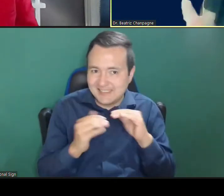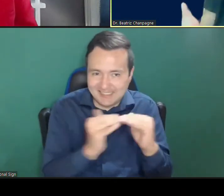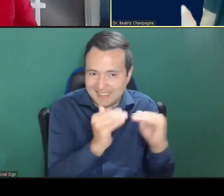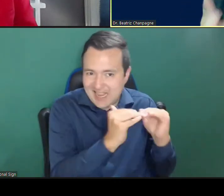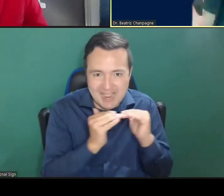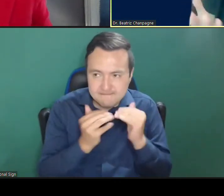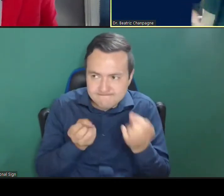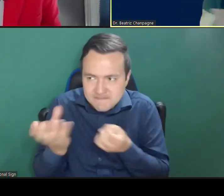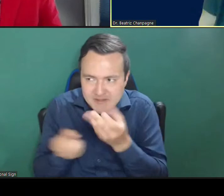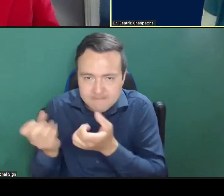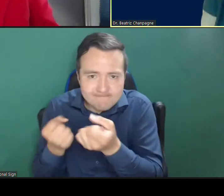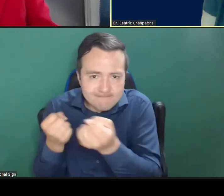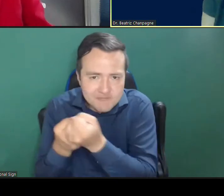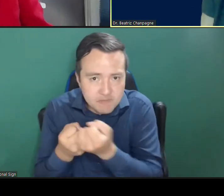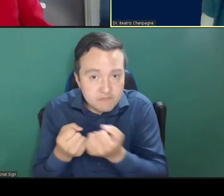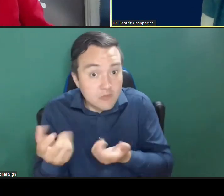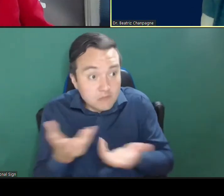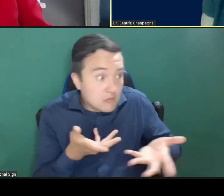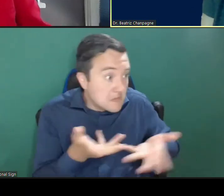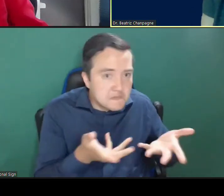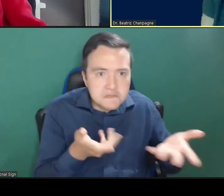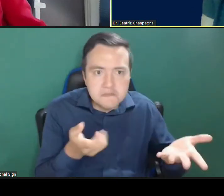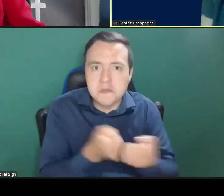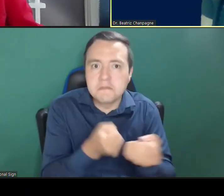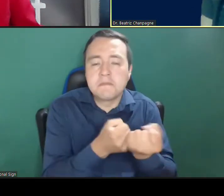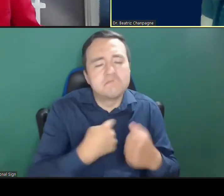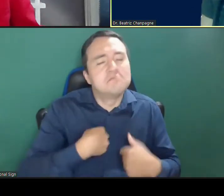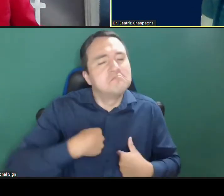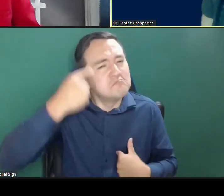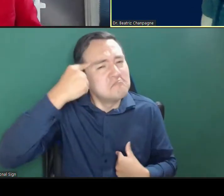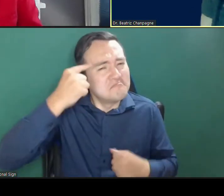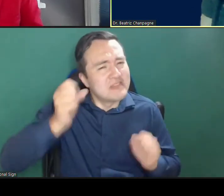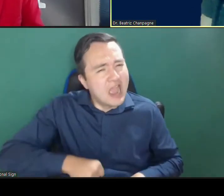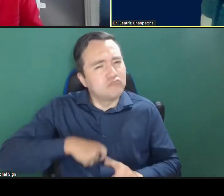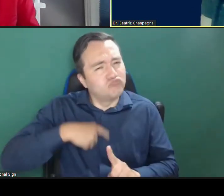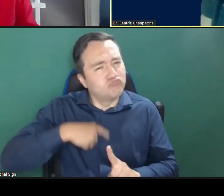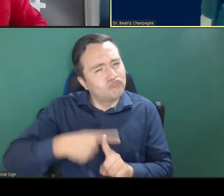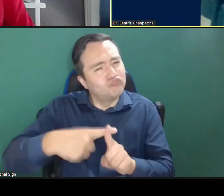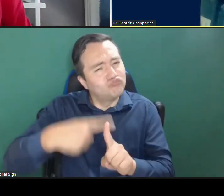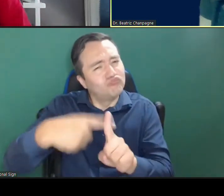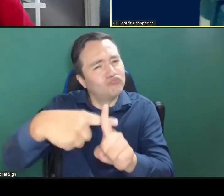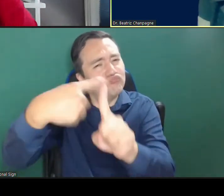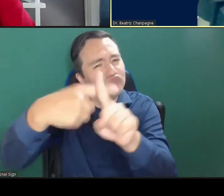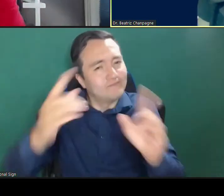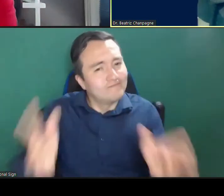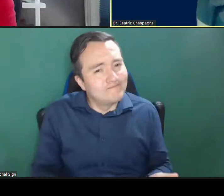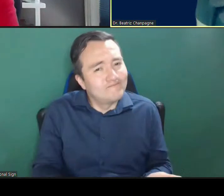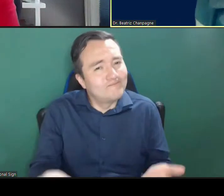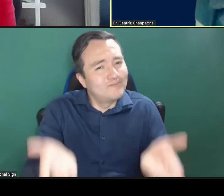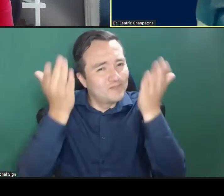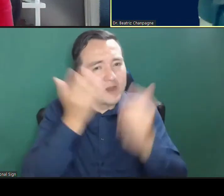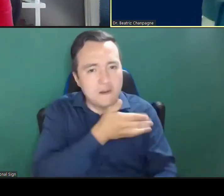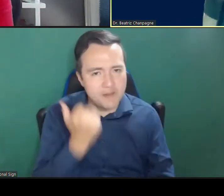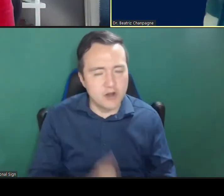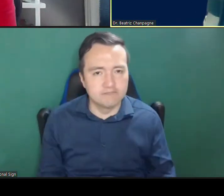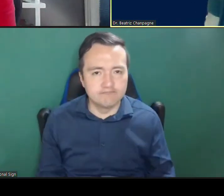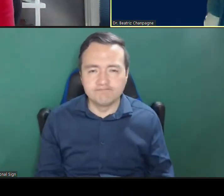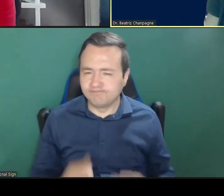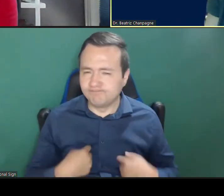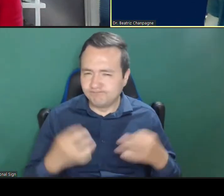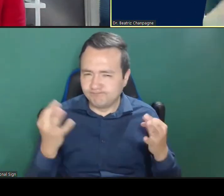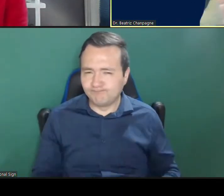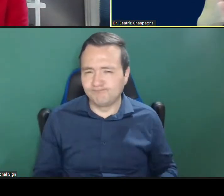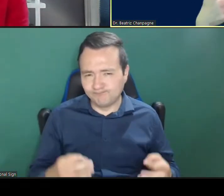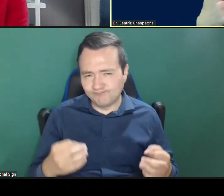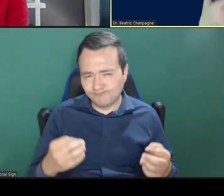to move forward with these efforts. I am optimistic that this will continue to improve, and I am